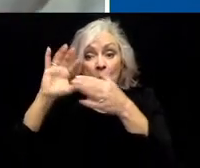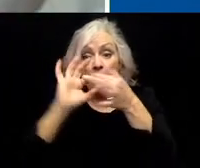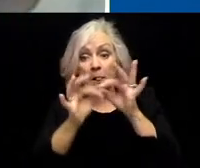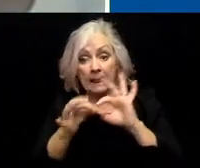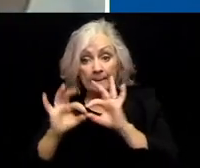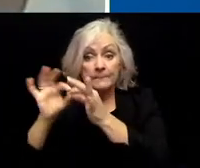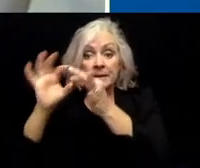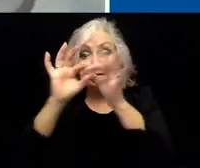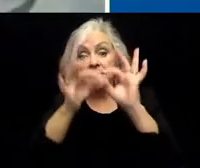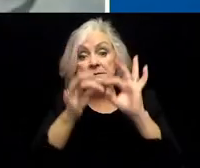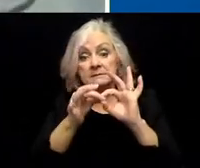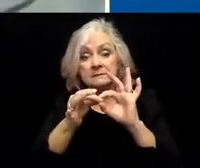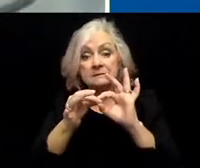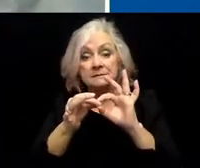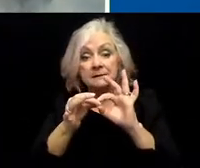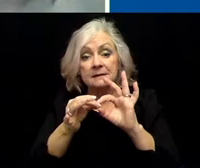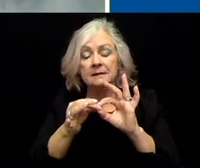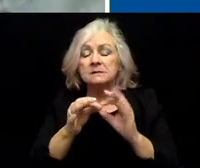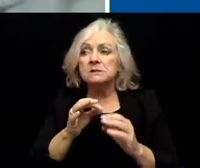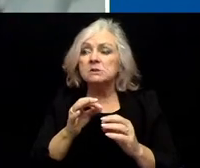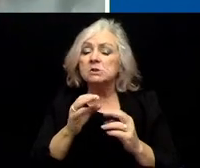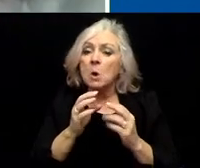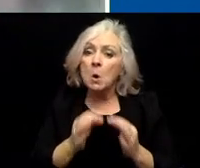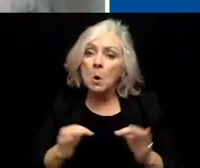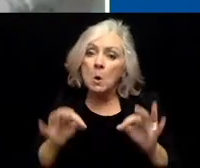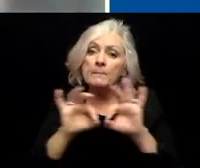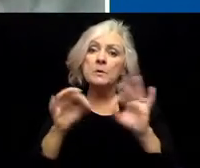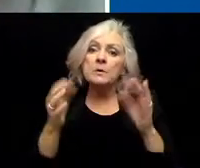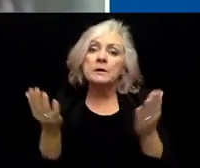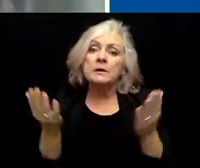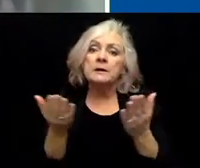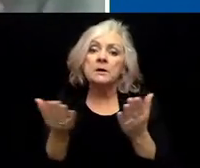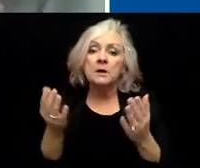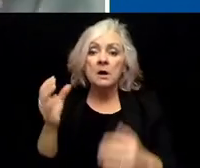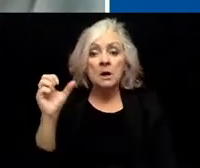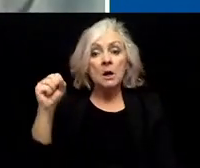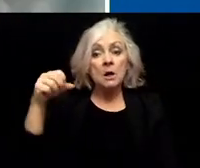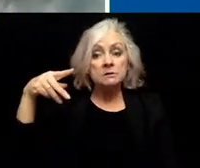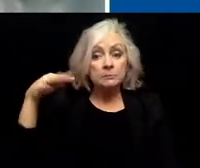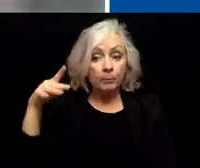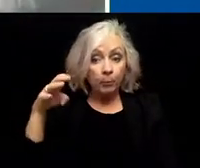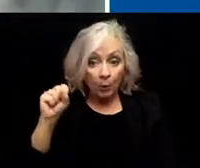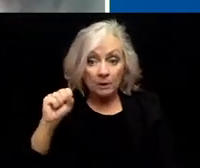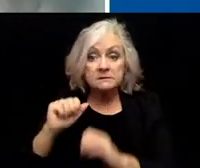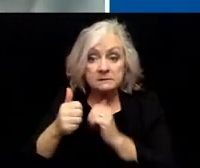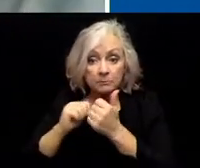are profoundly important here. Sports can and have had an